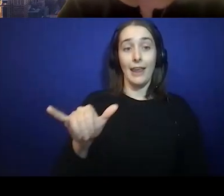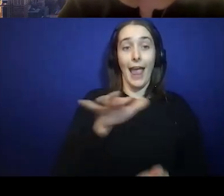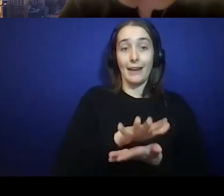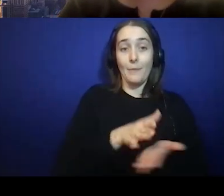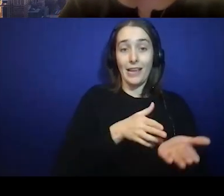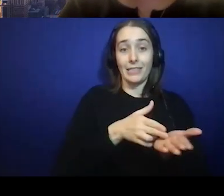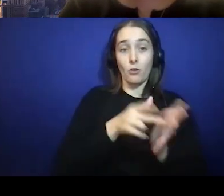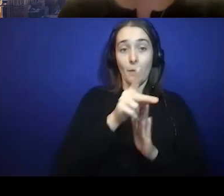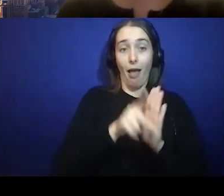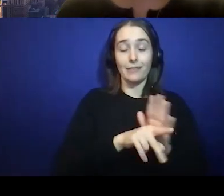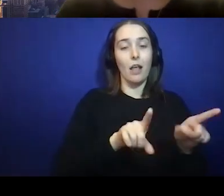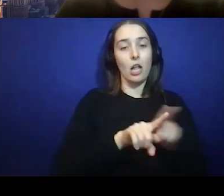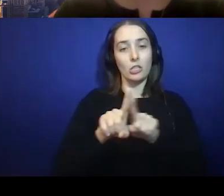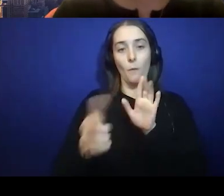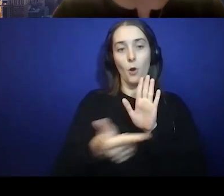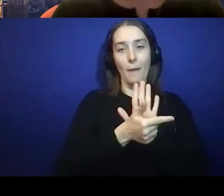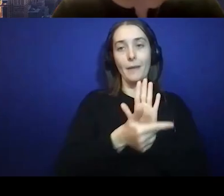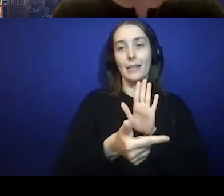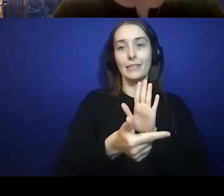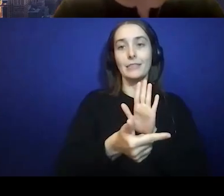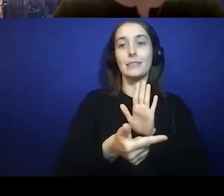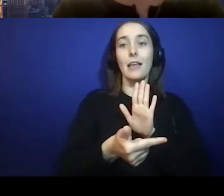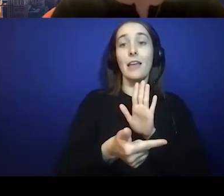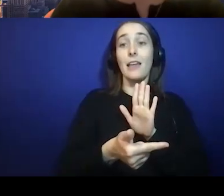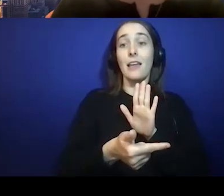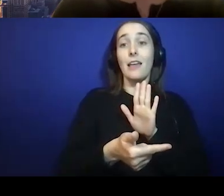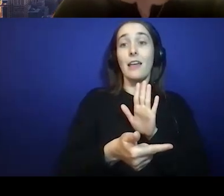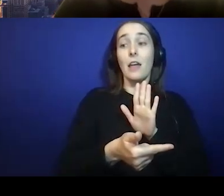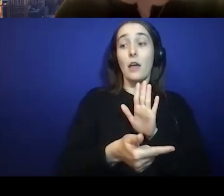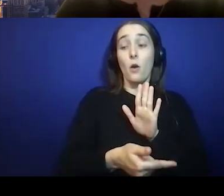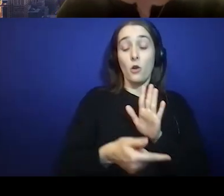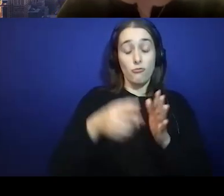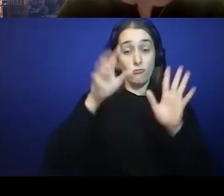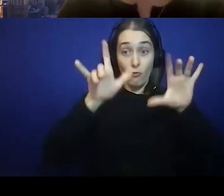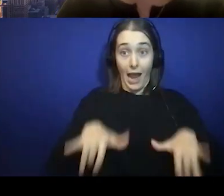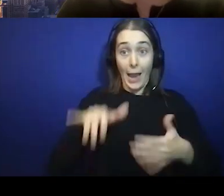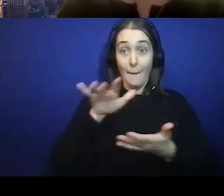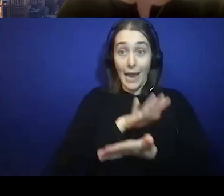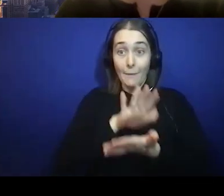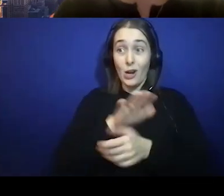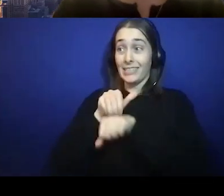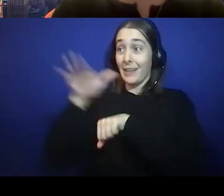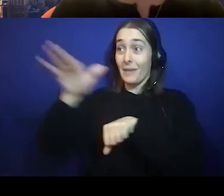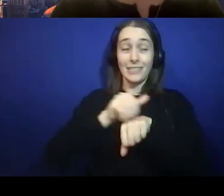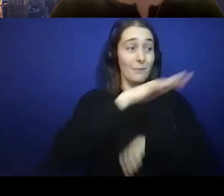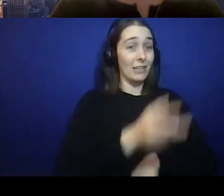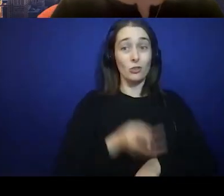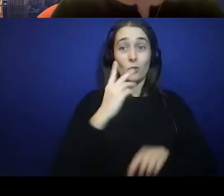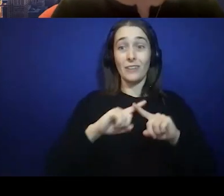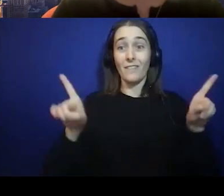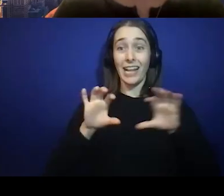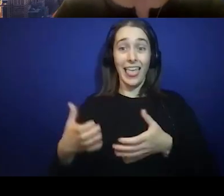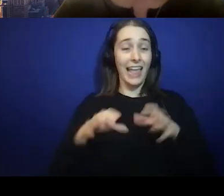integrity policy also prohibits students from submitting the same paper or substantial portions of the same paper to more than